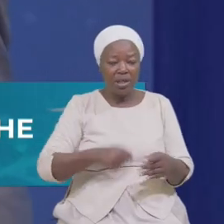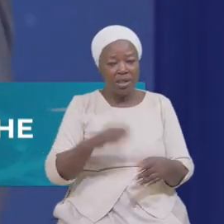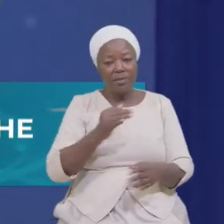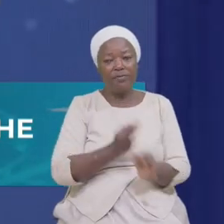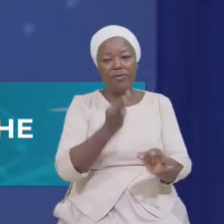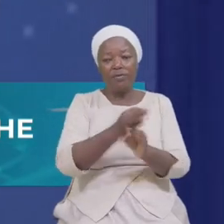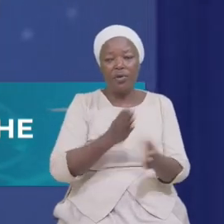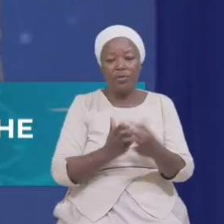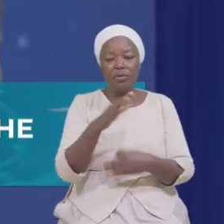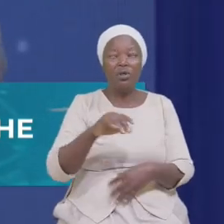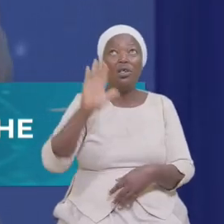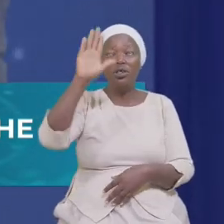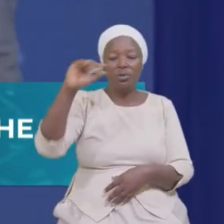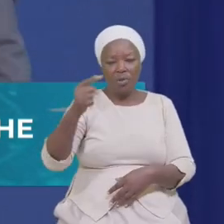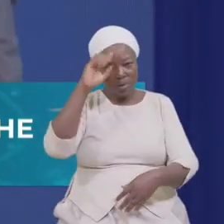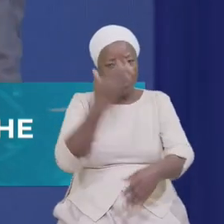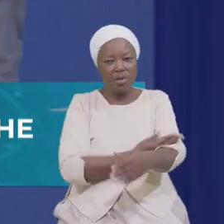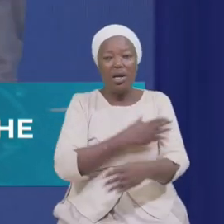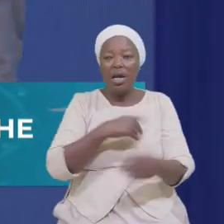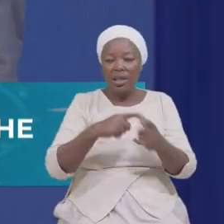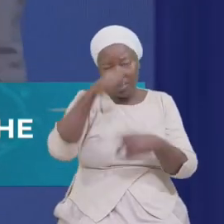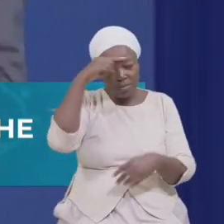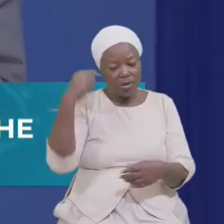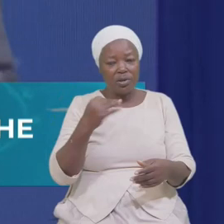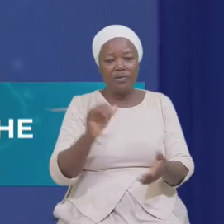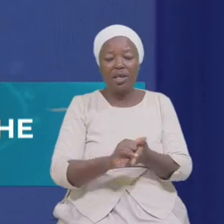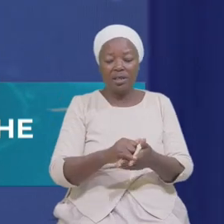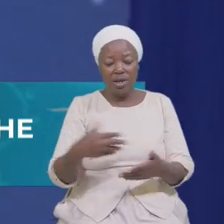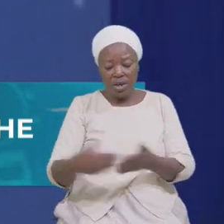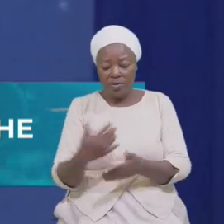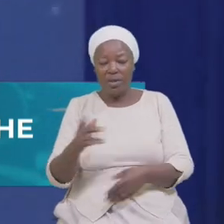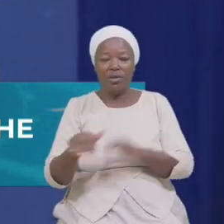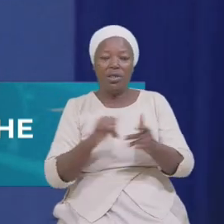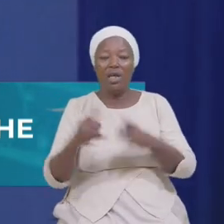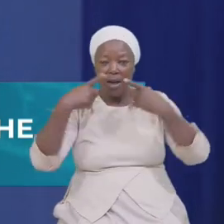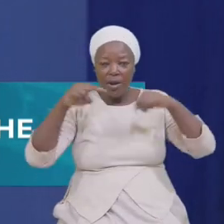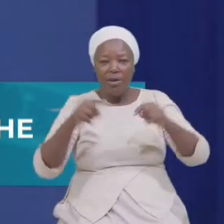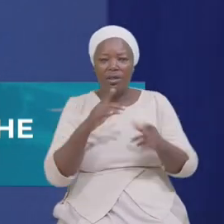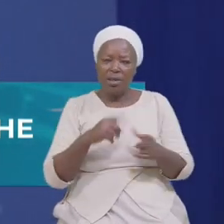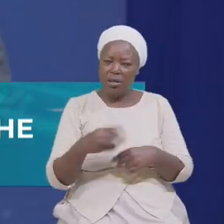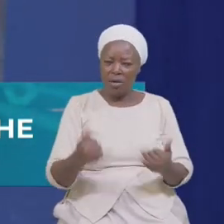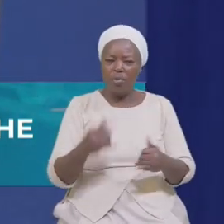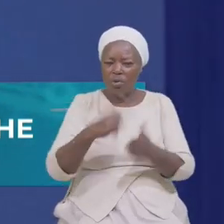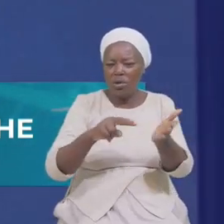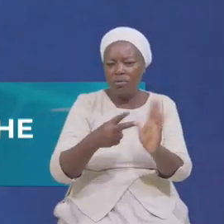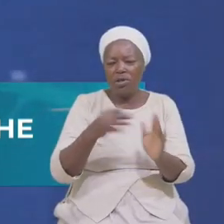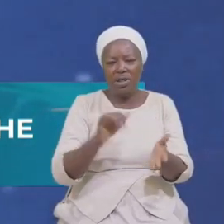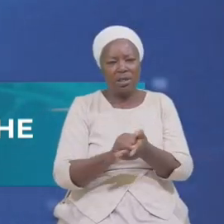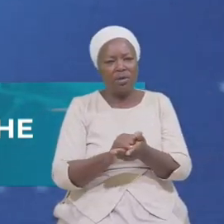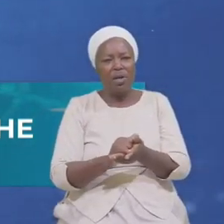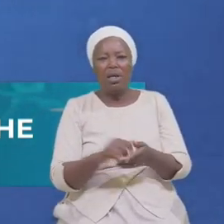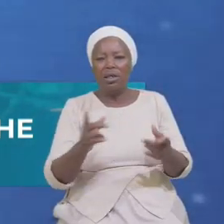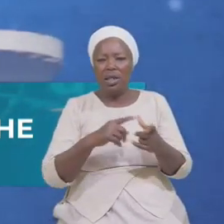says, because of that, new things does he declare. By the way, what does that mean? New things, the people of